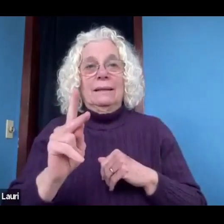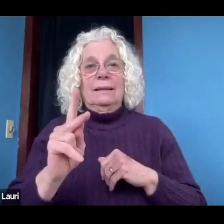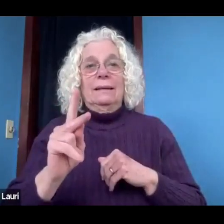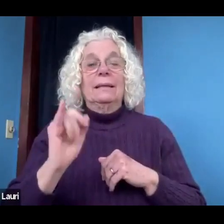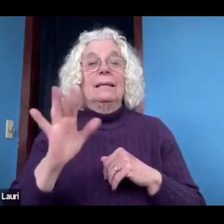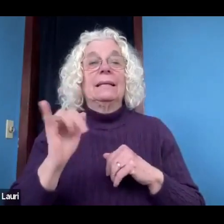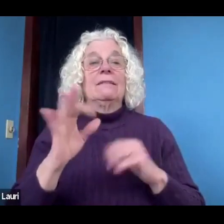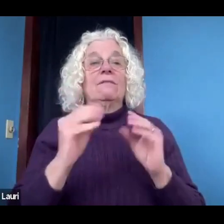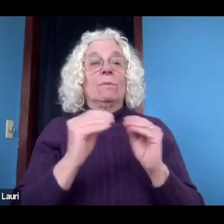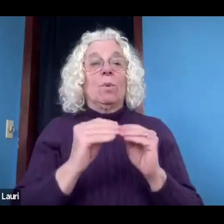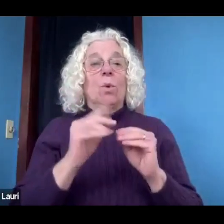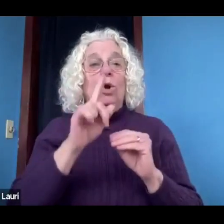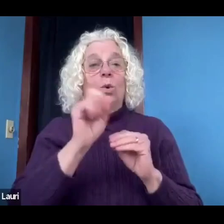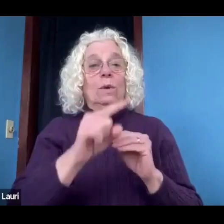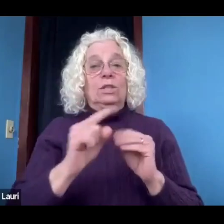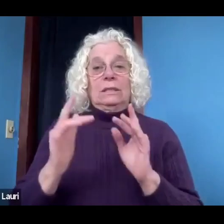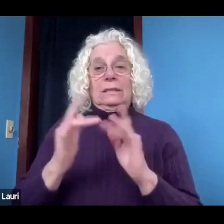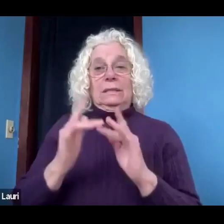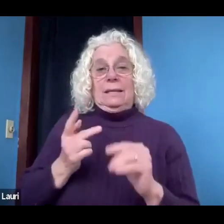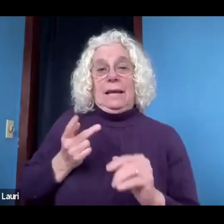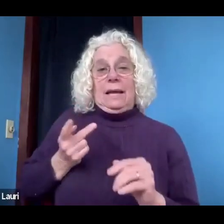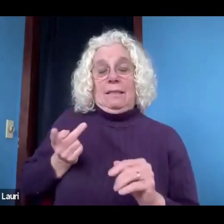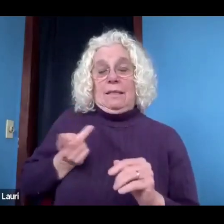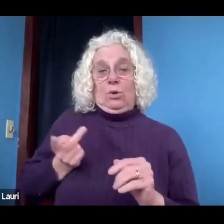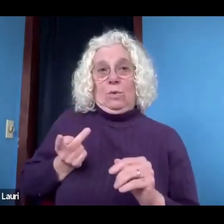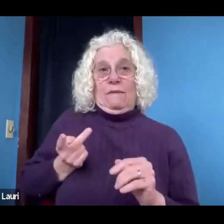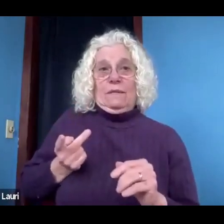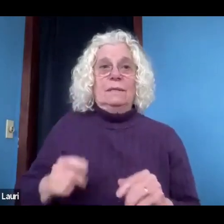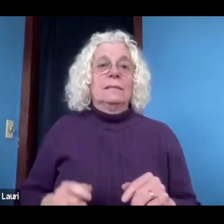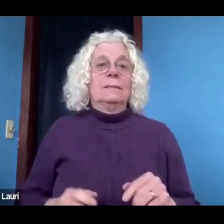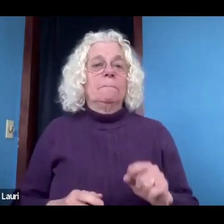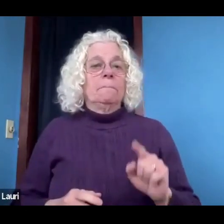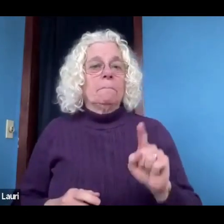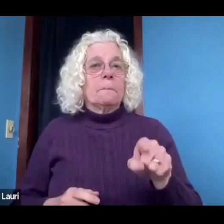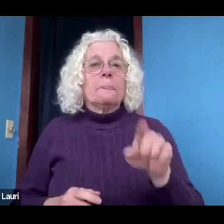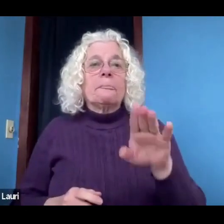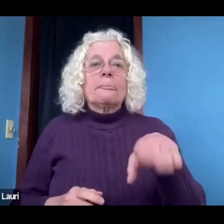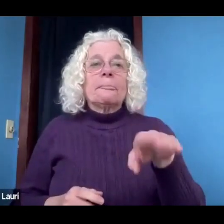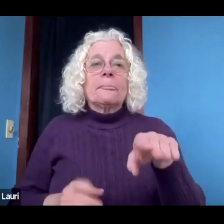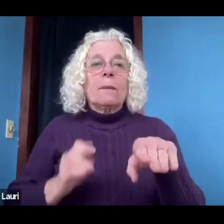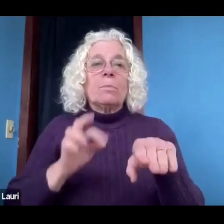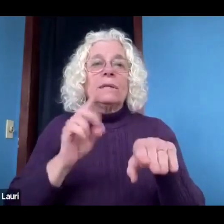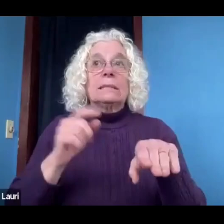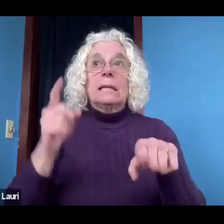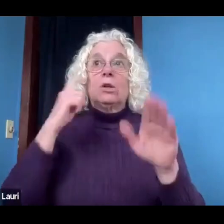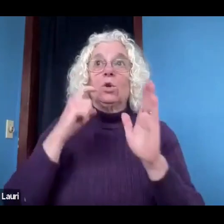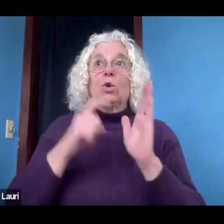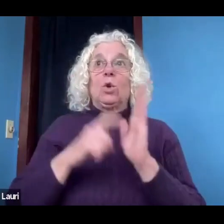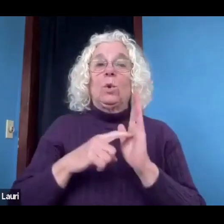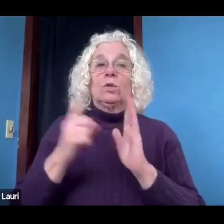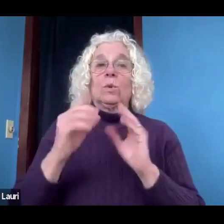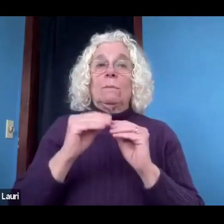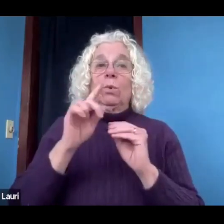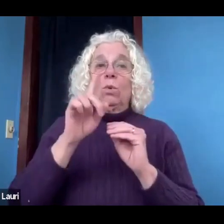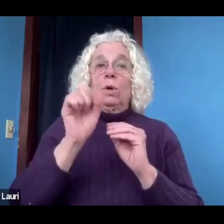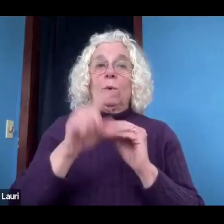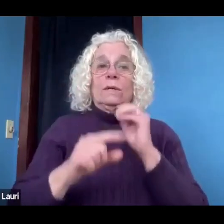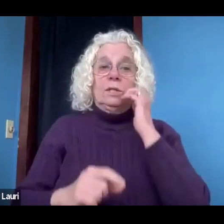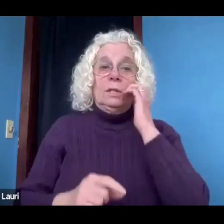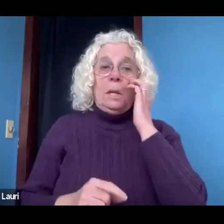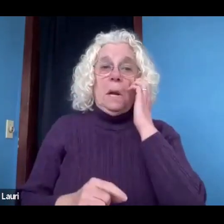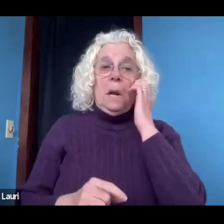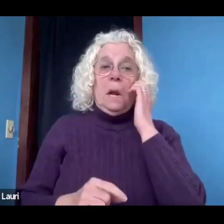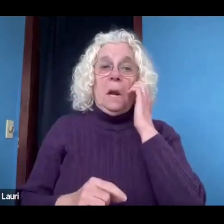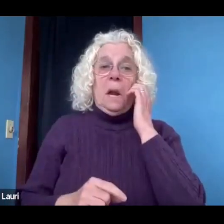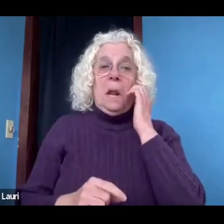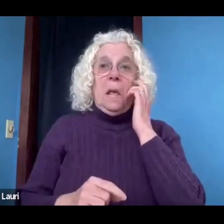free to reach out to Brenda or I. Say, Ashley, Yeah. we just had one other question in the chat, and maybe Oh, yeah. I can kind of